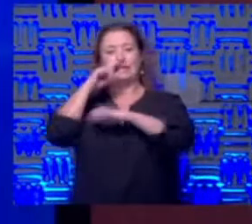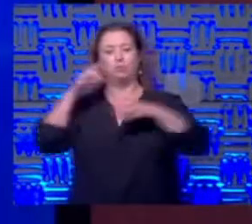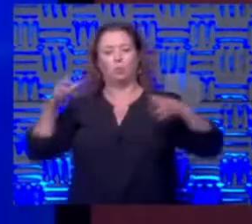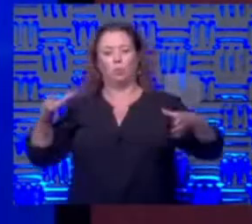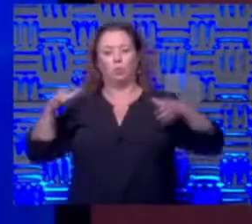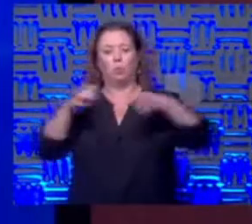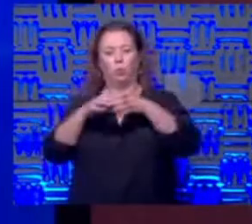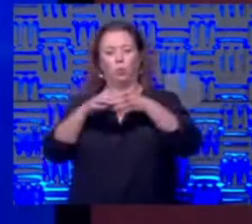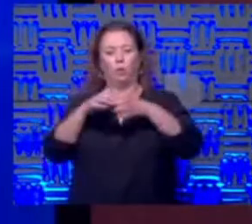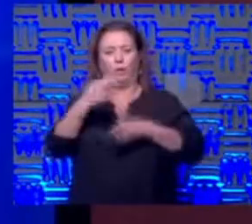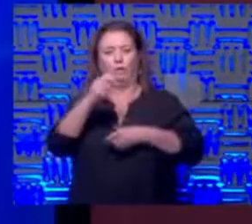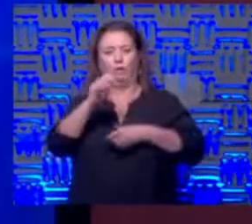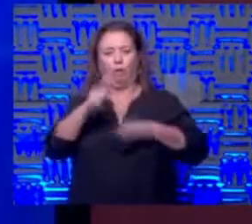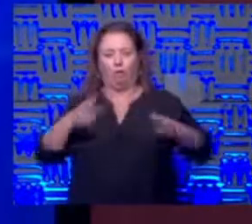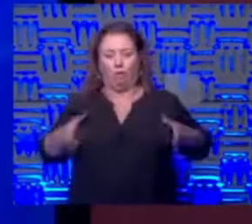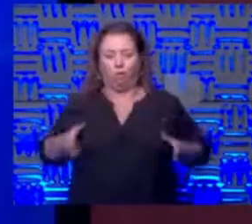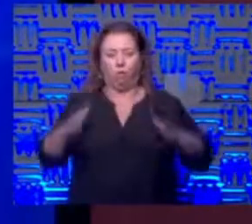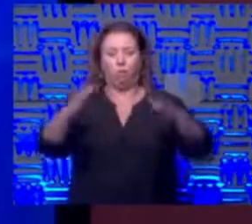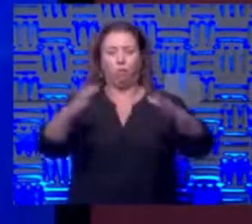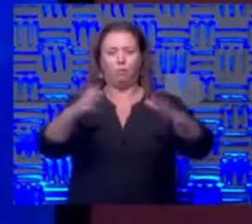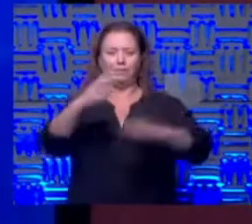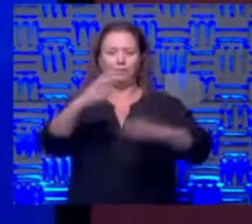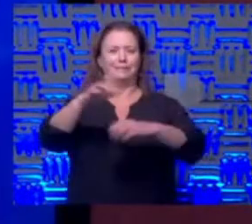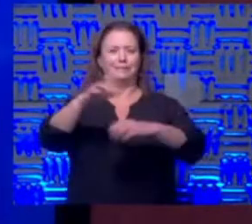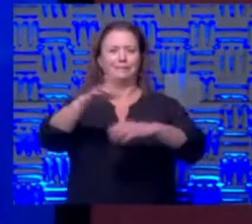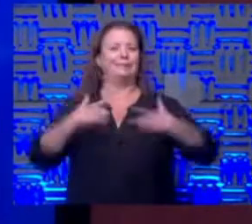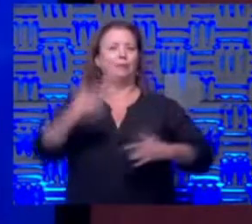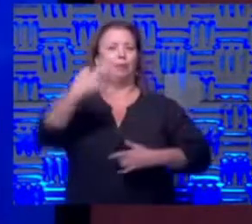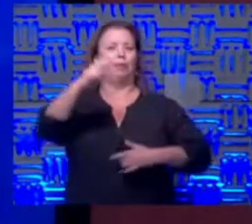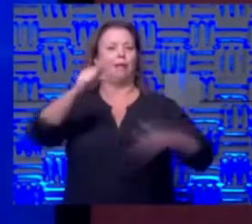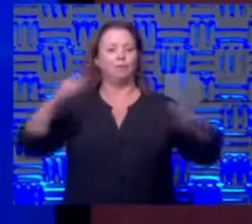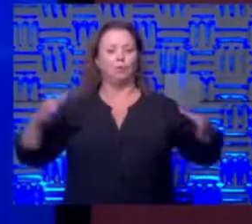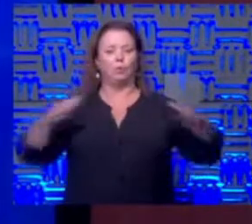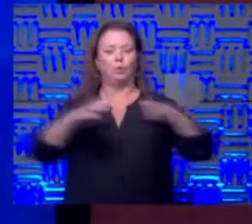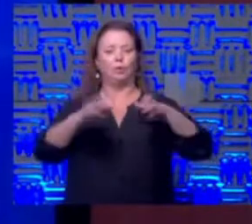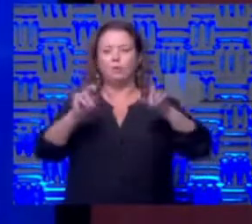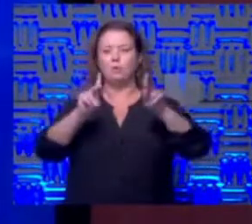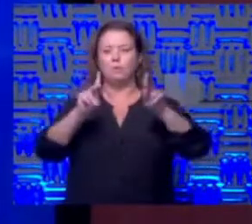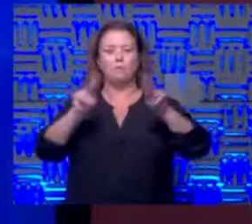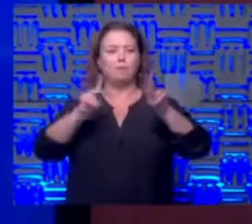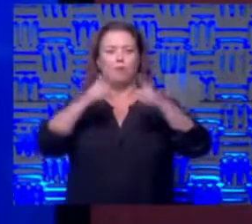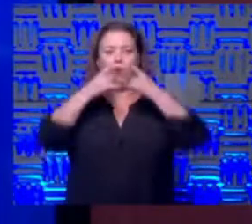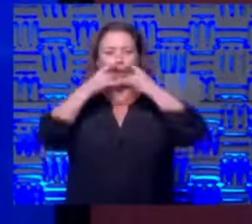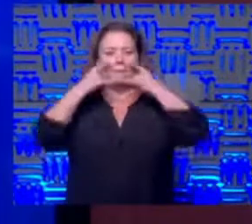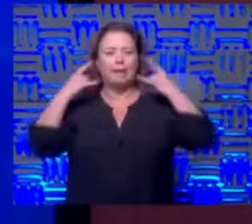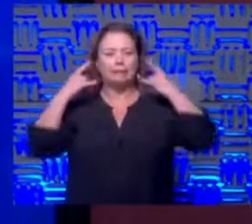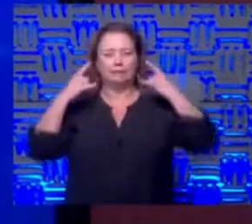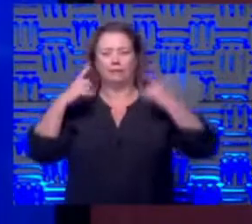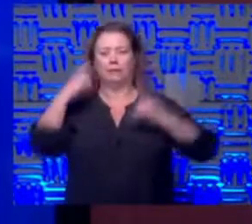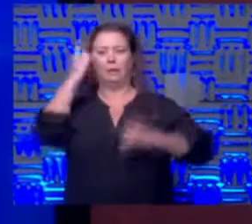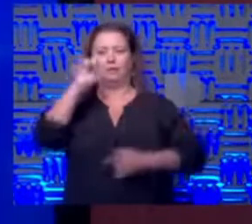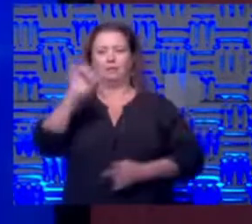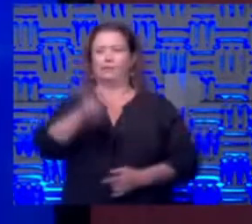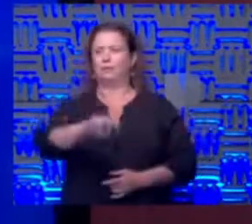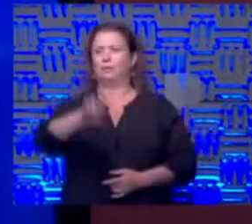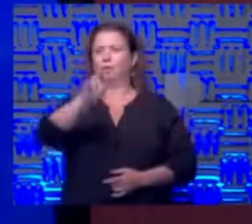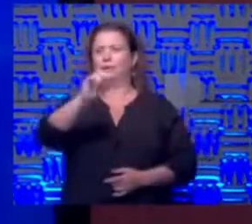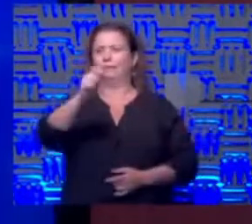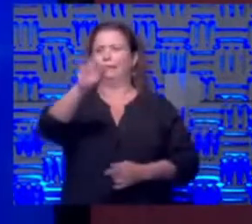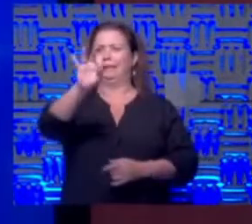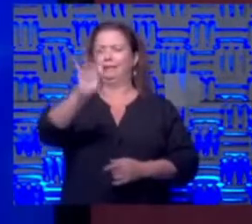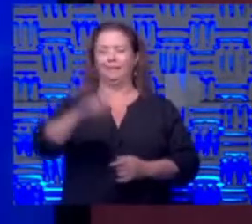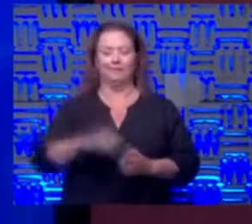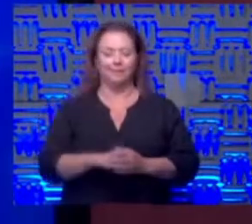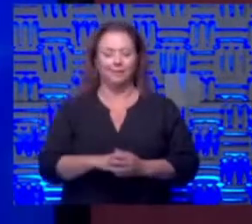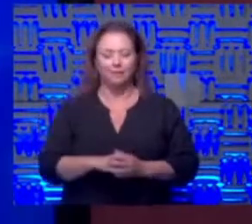hallway together, and they're all, typical high school hallway. Everybody's crowded, and nobody had a mask on. Yeah. It looked like it was